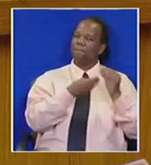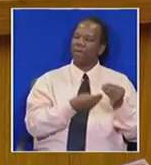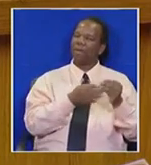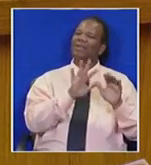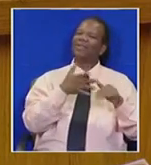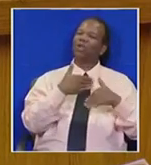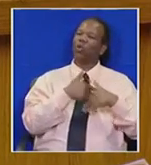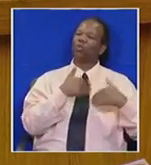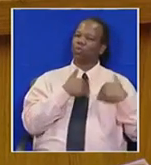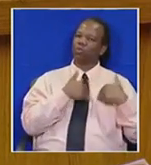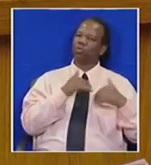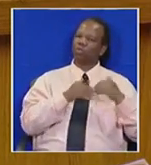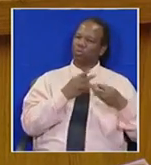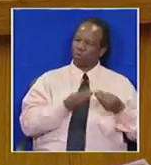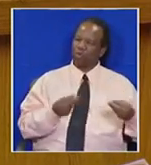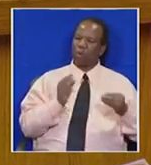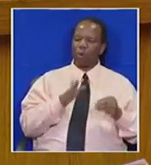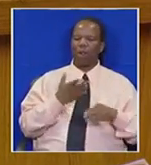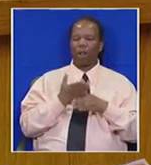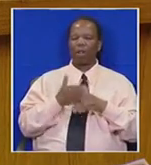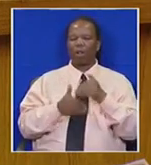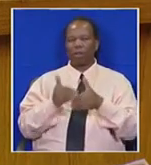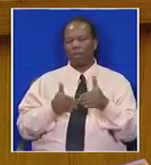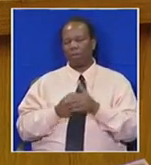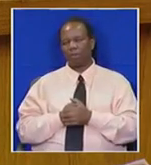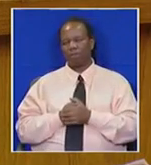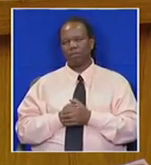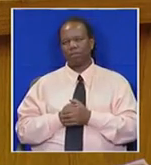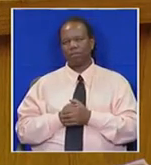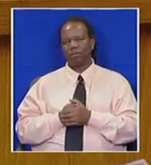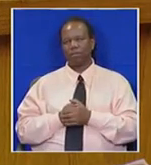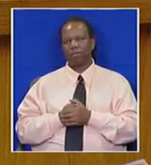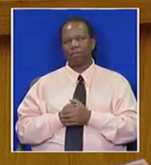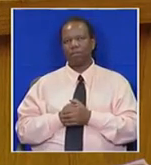it, and we will continue to look into this matter.